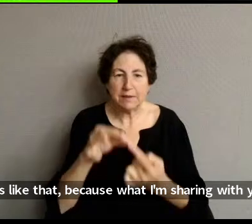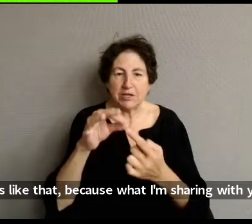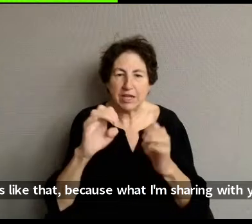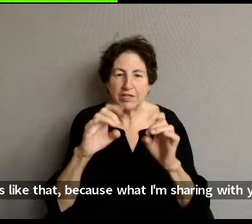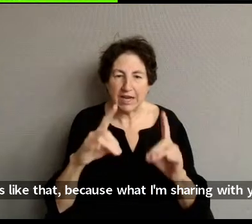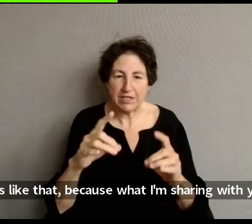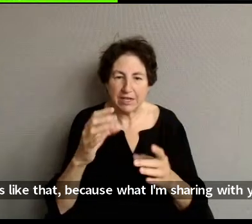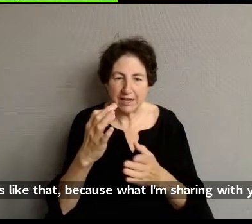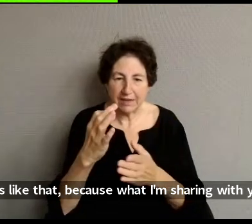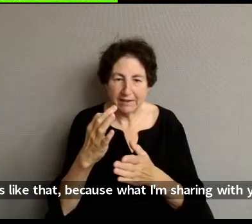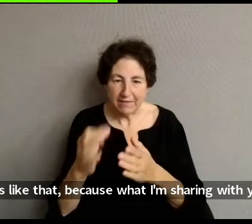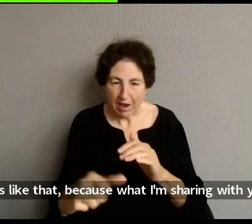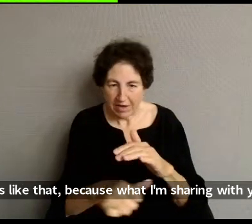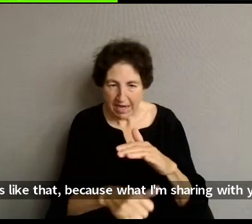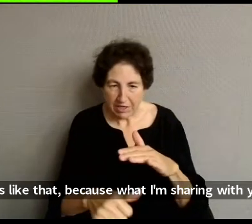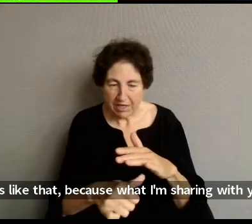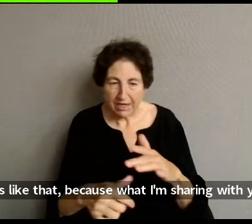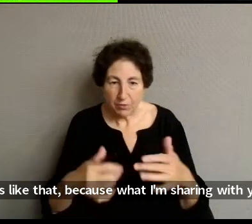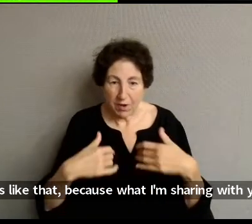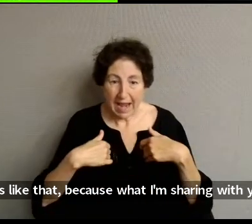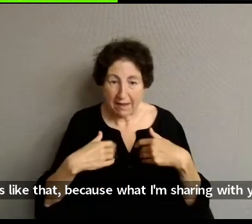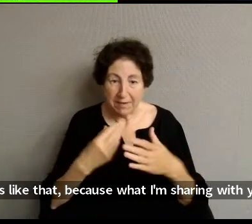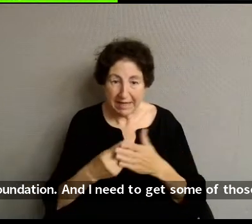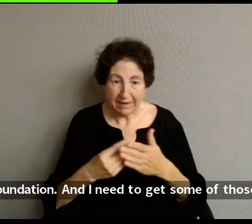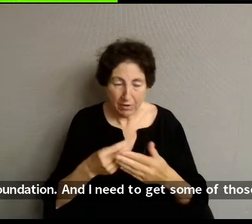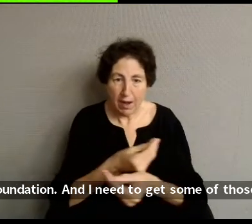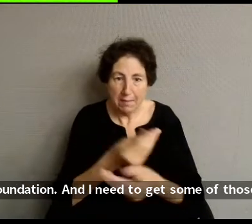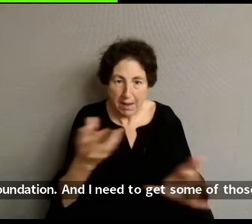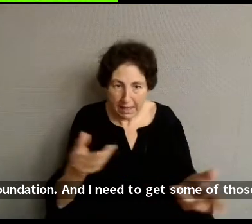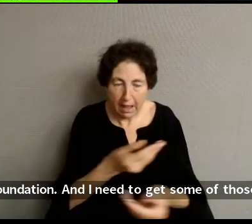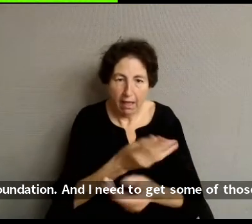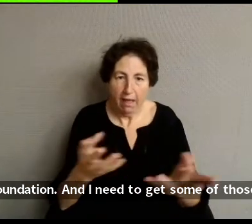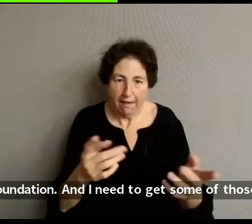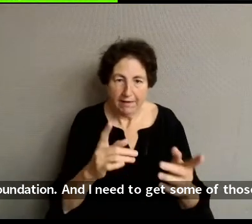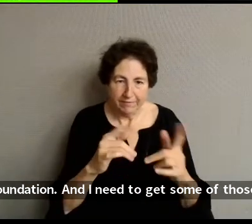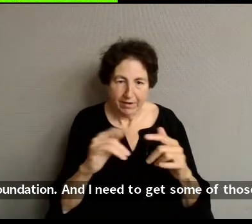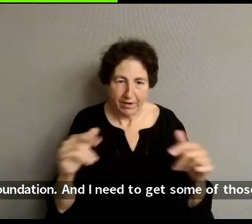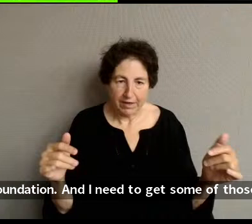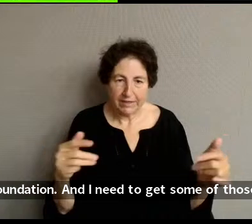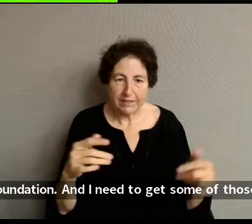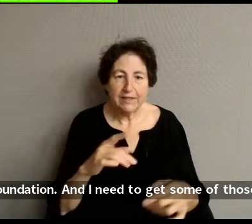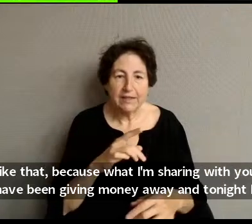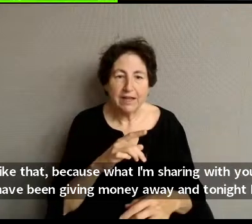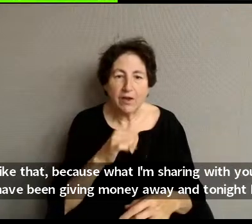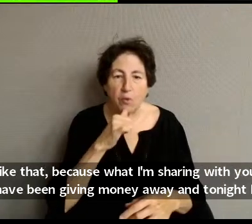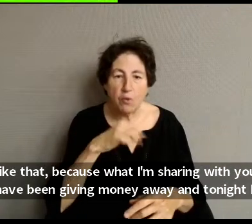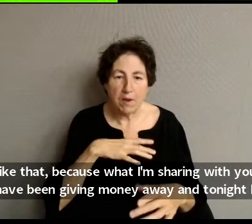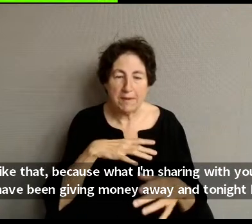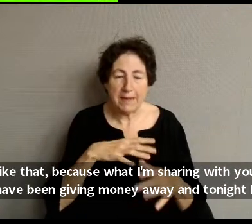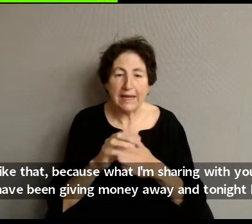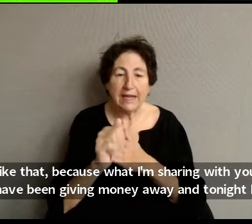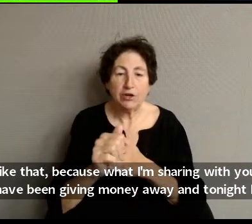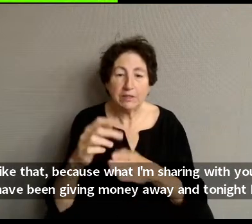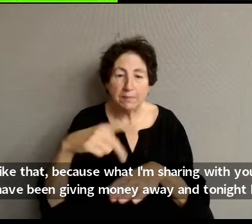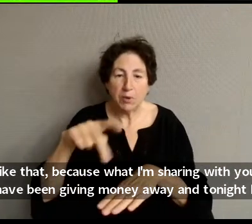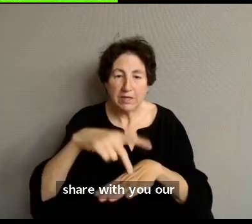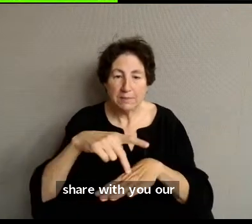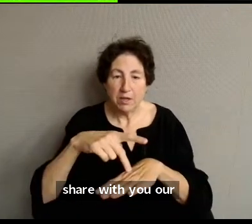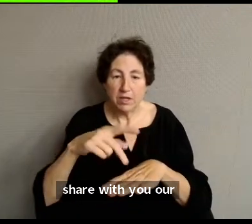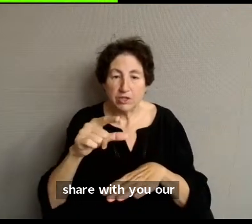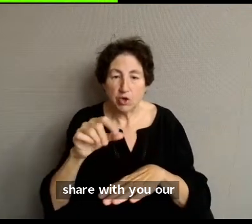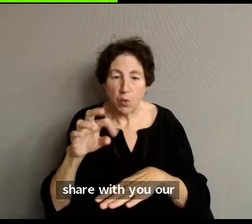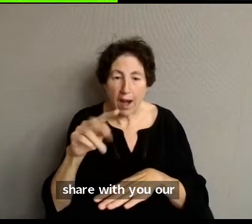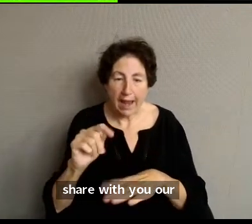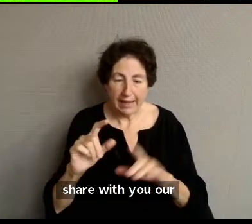money away. And tonight I want to share with you our Women Leaders Principal Grants that a group